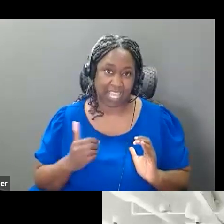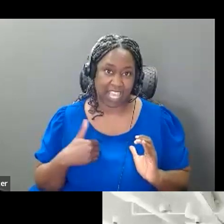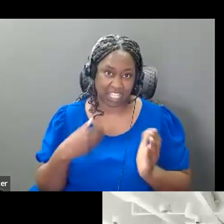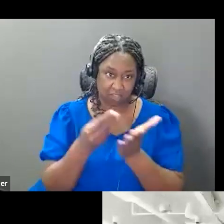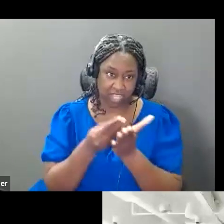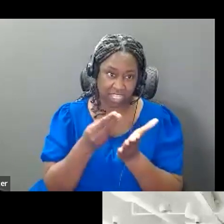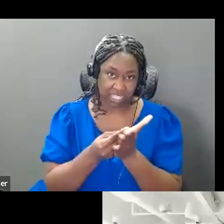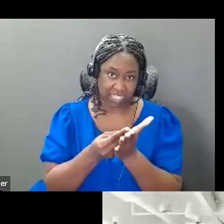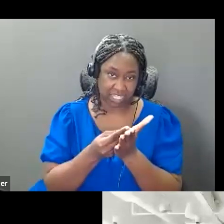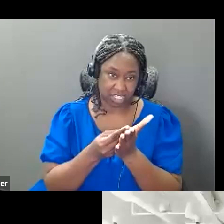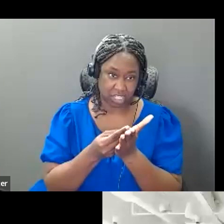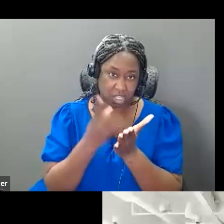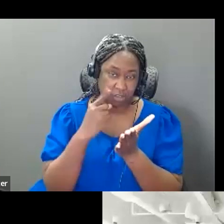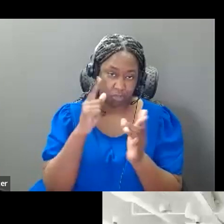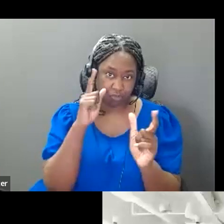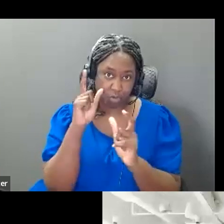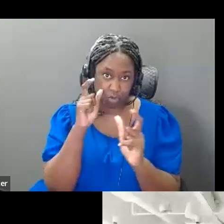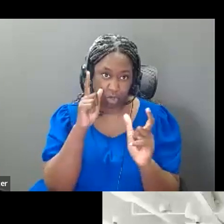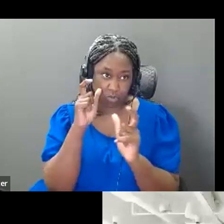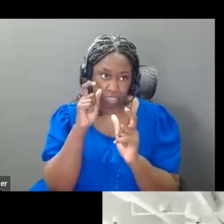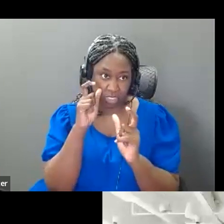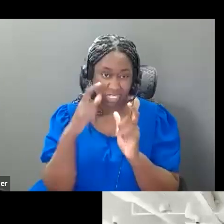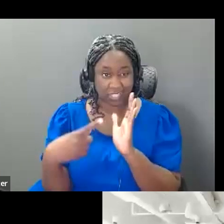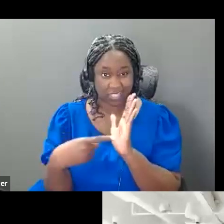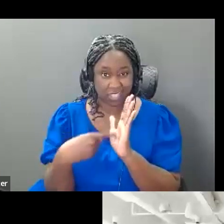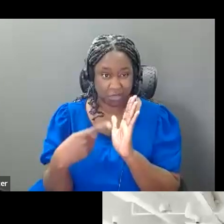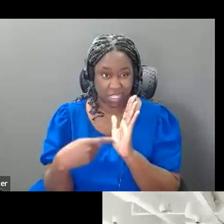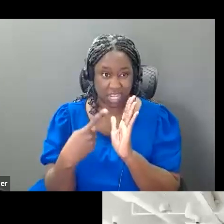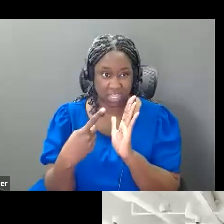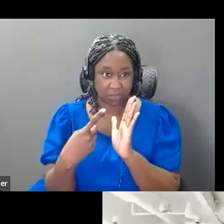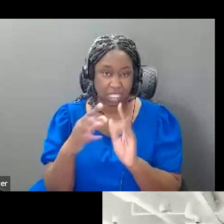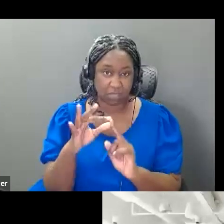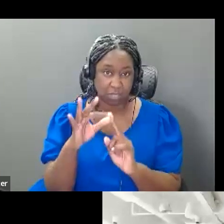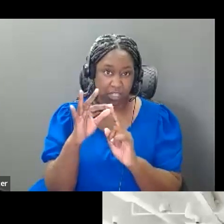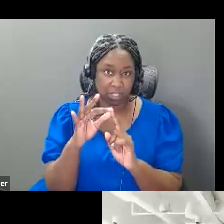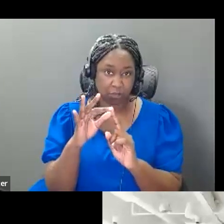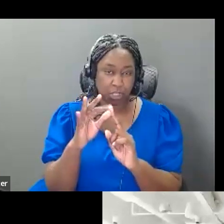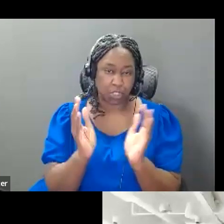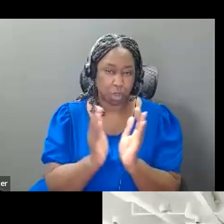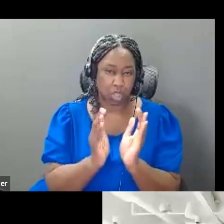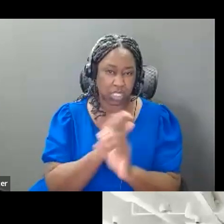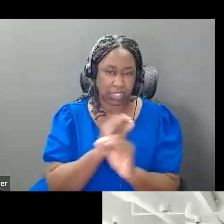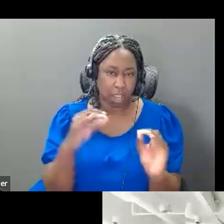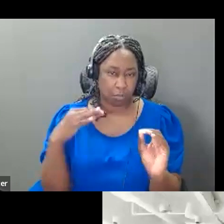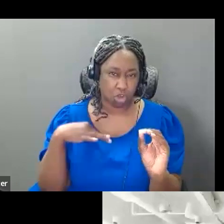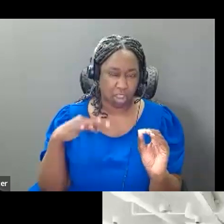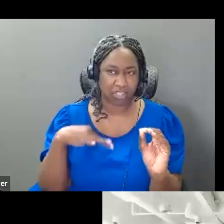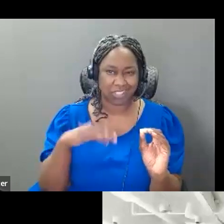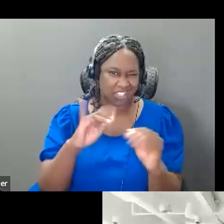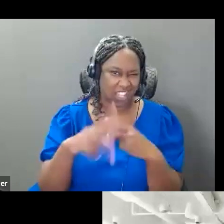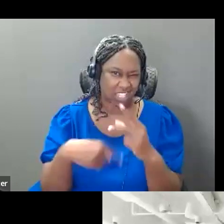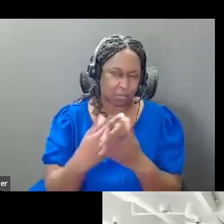set aside for photos. And sometimes, especially with smaller nonprofits or that sort of